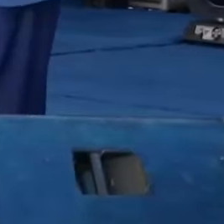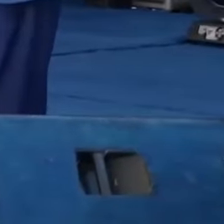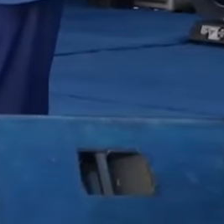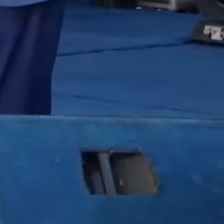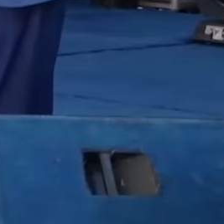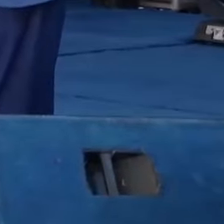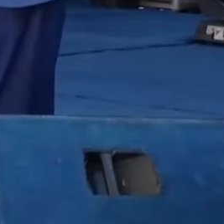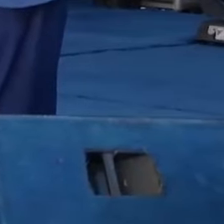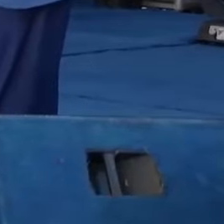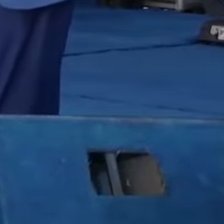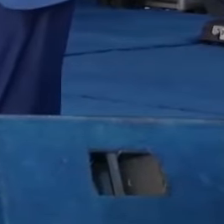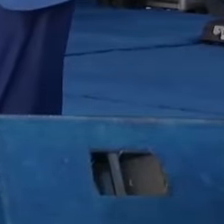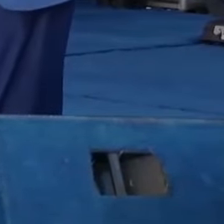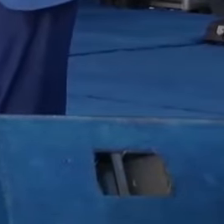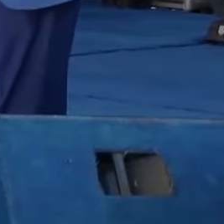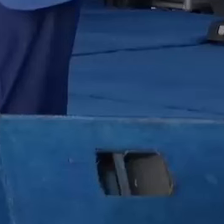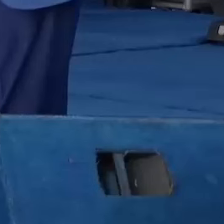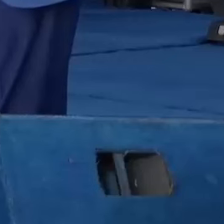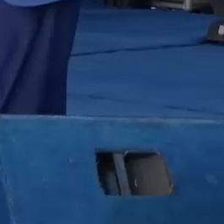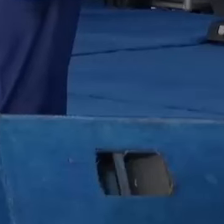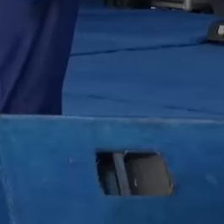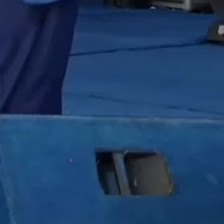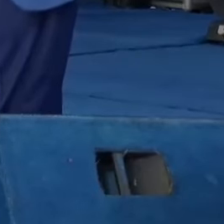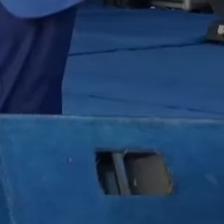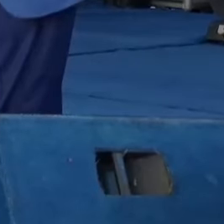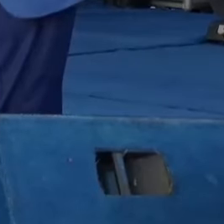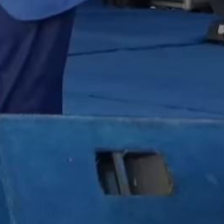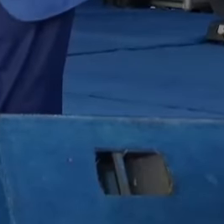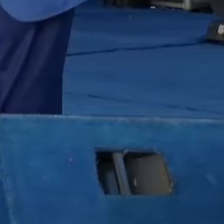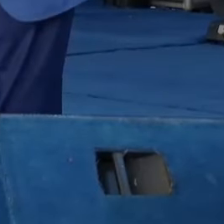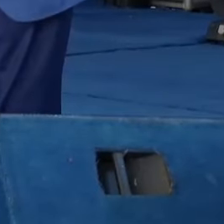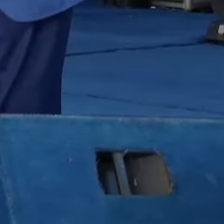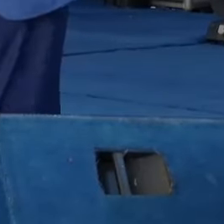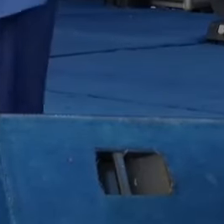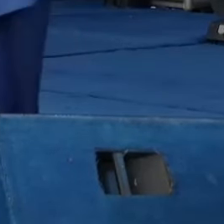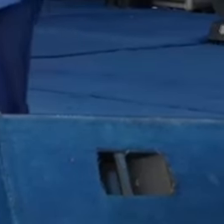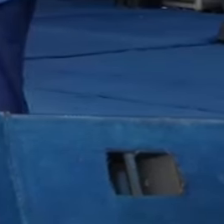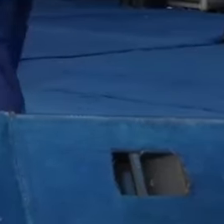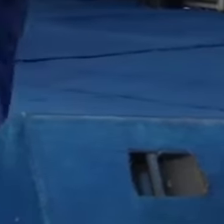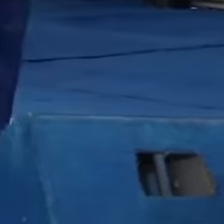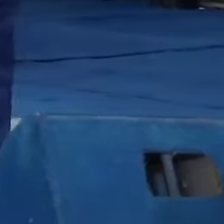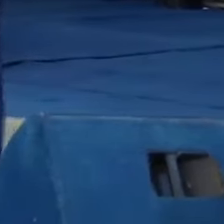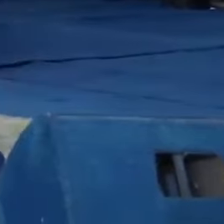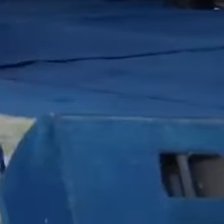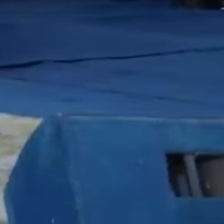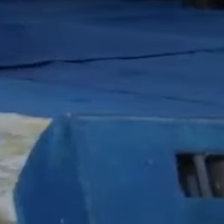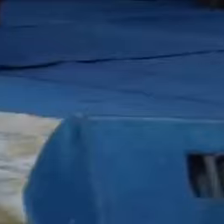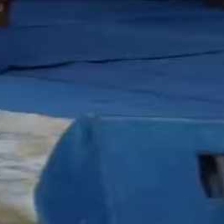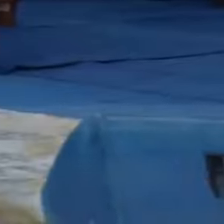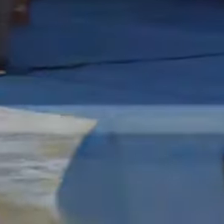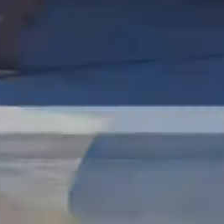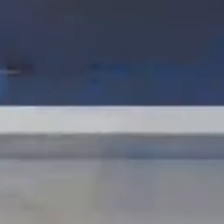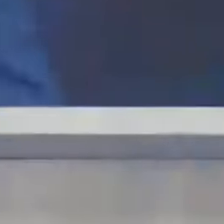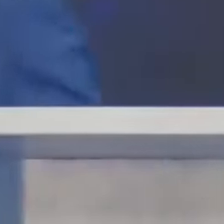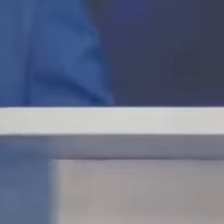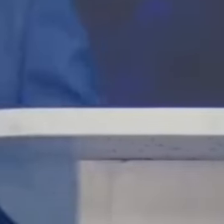Your mind will go to your back and remind you of the good things you've done before. And you say, since you did that before,